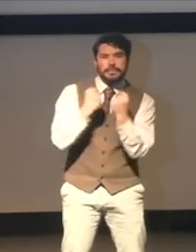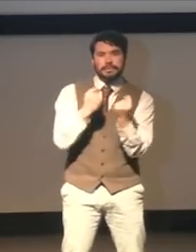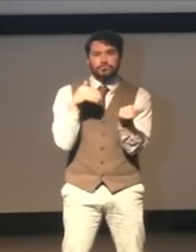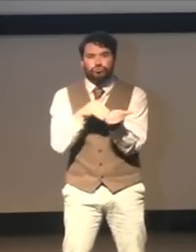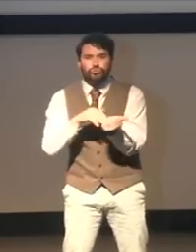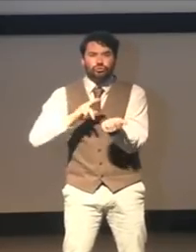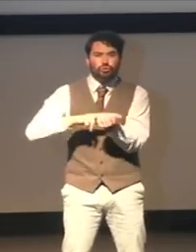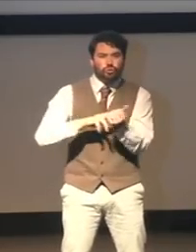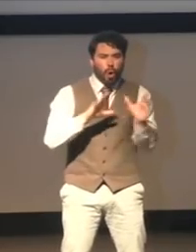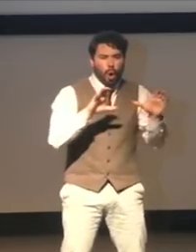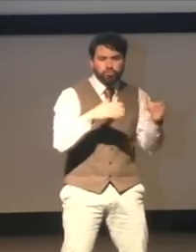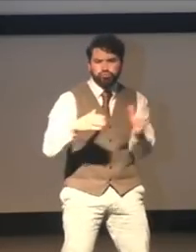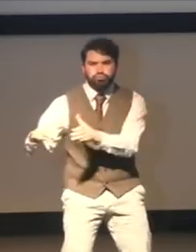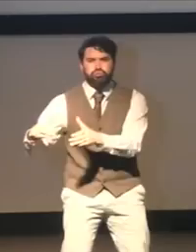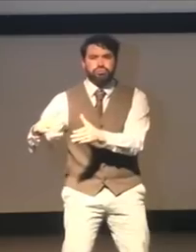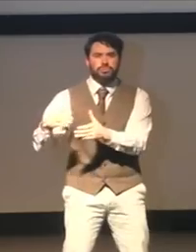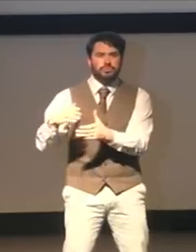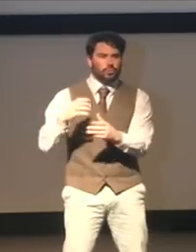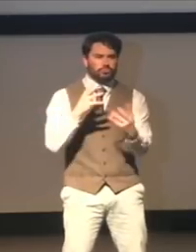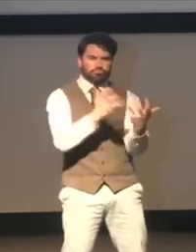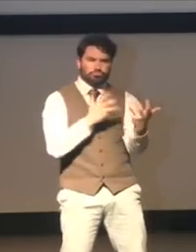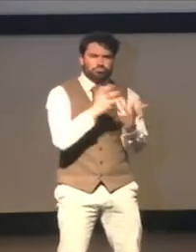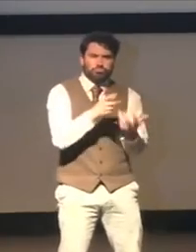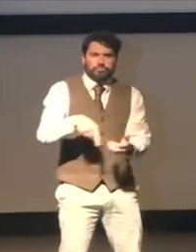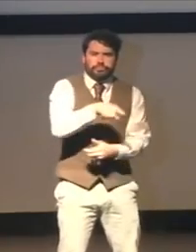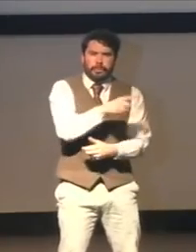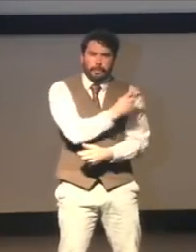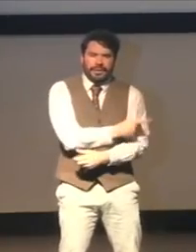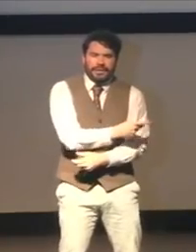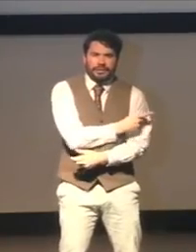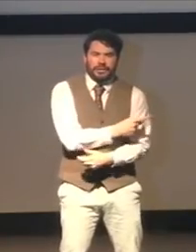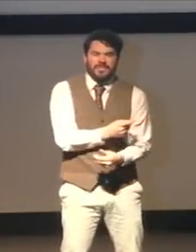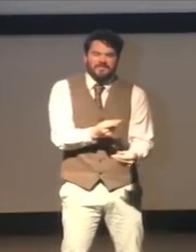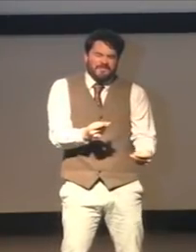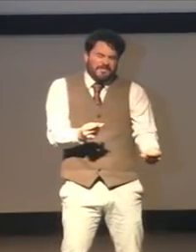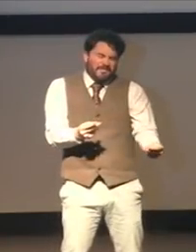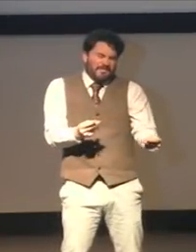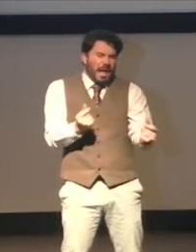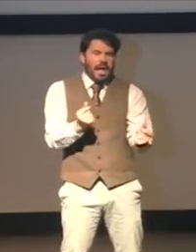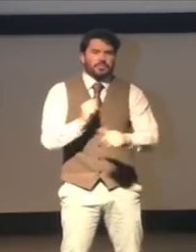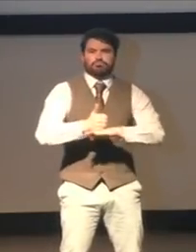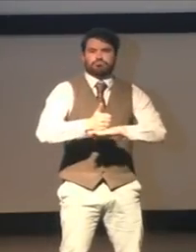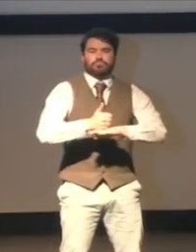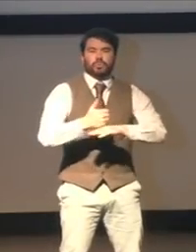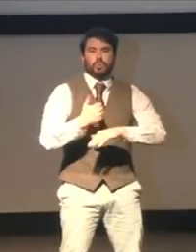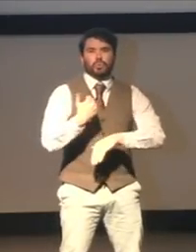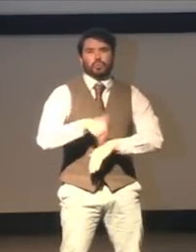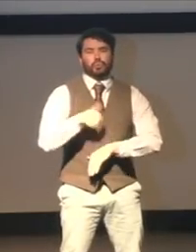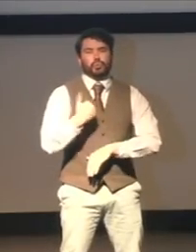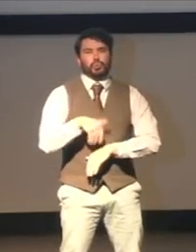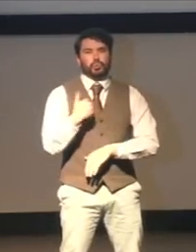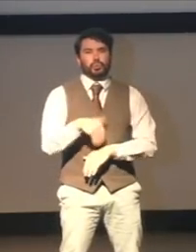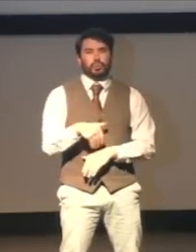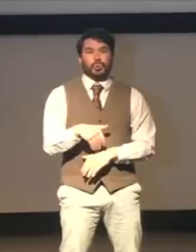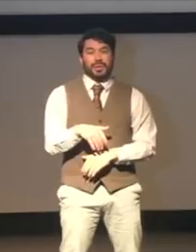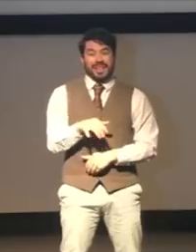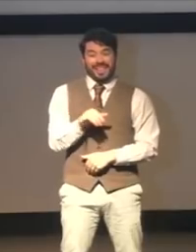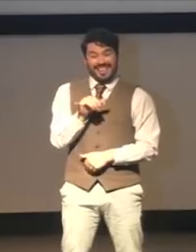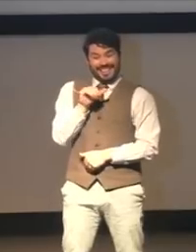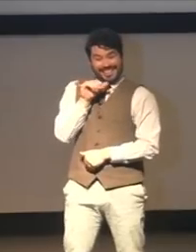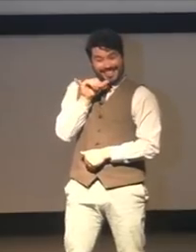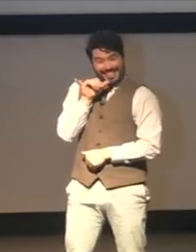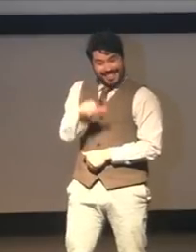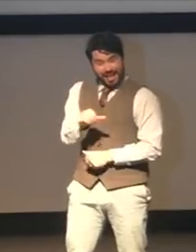patients with rapidity that we've not seen before. And we don't want to lose some of those